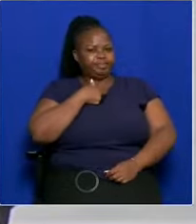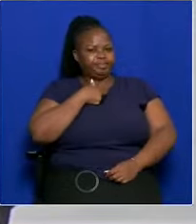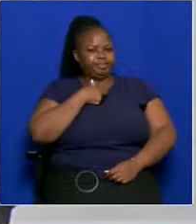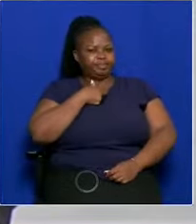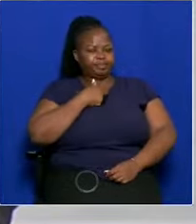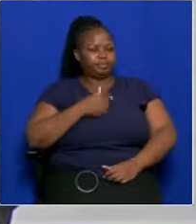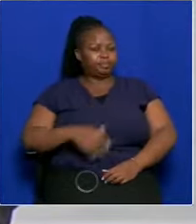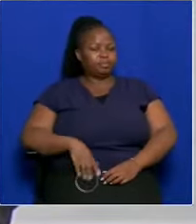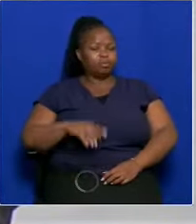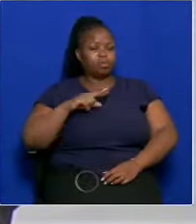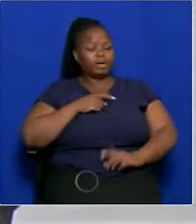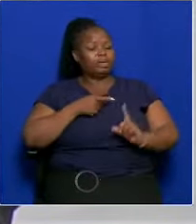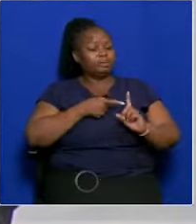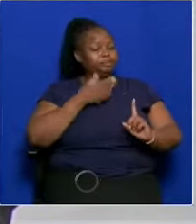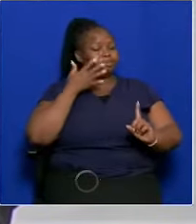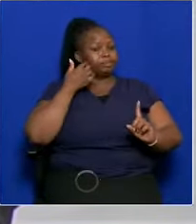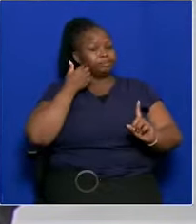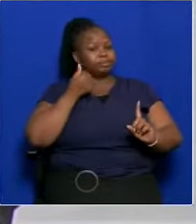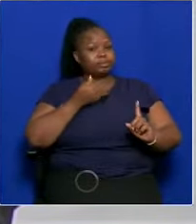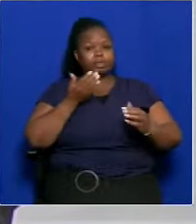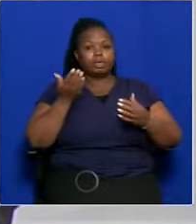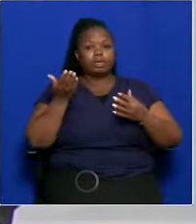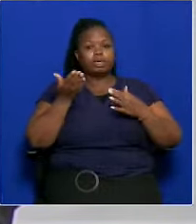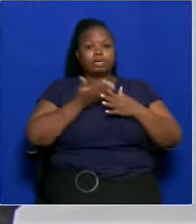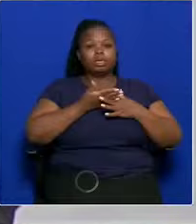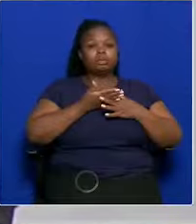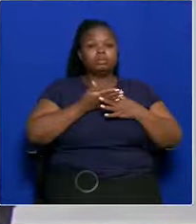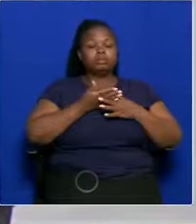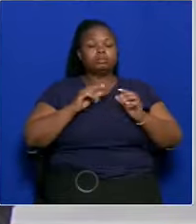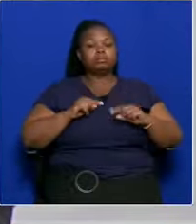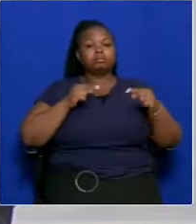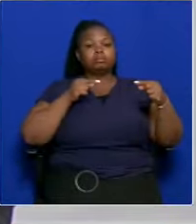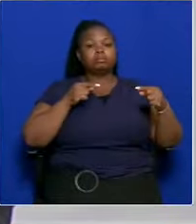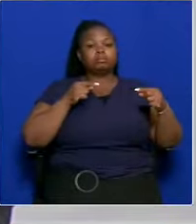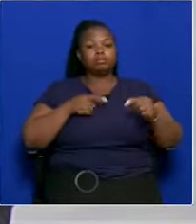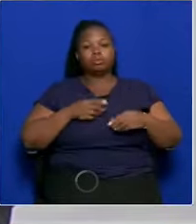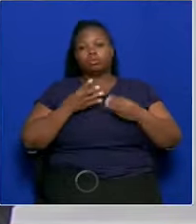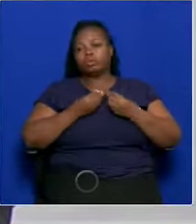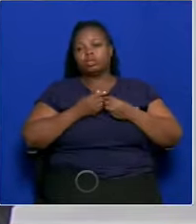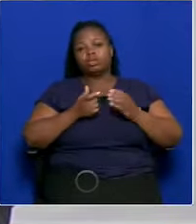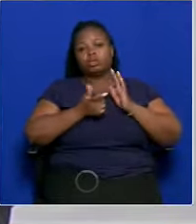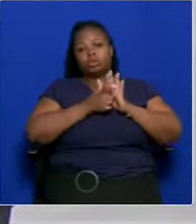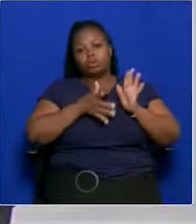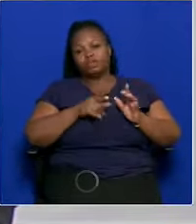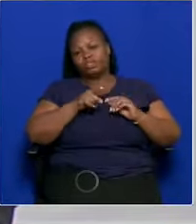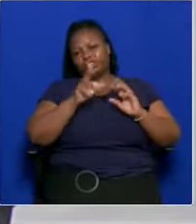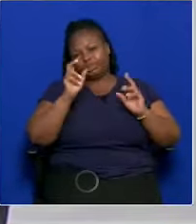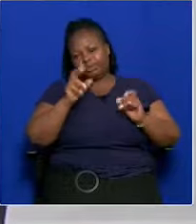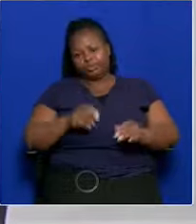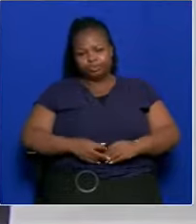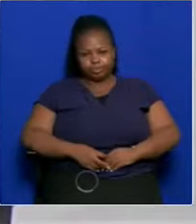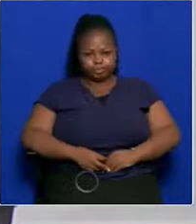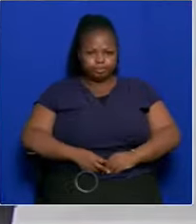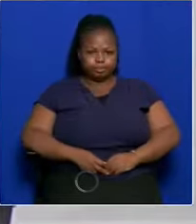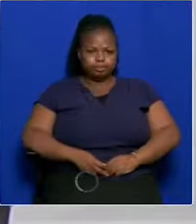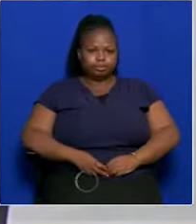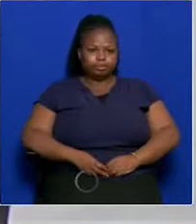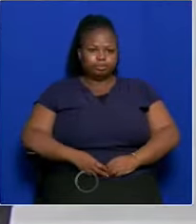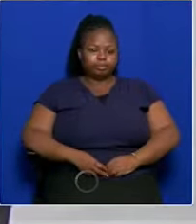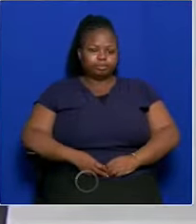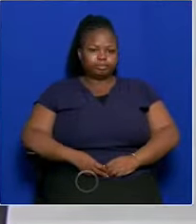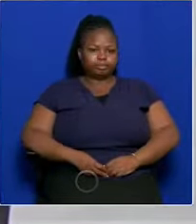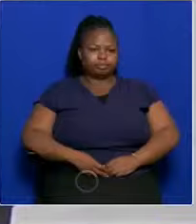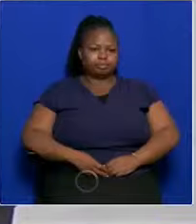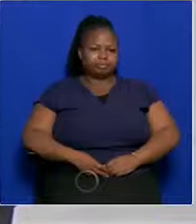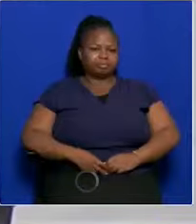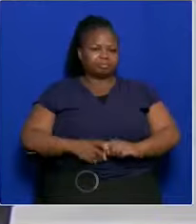didn't open a case, opted to go with an attorney to deal with this issue. But there were different complainants according